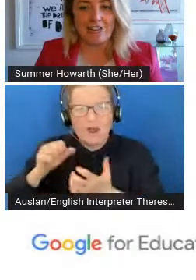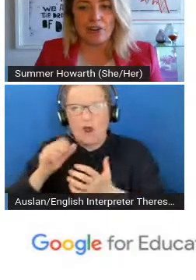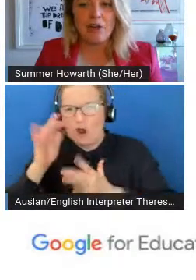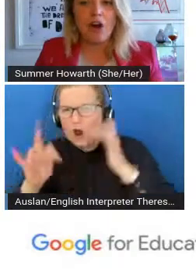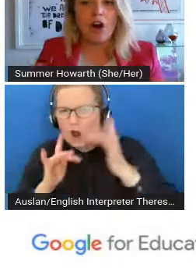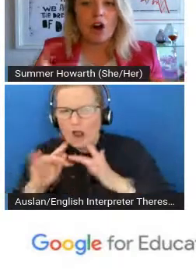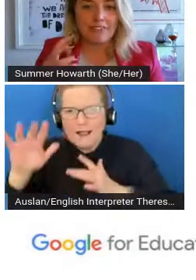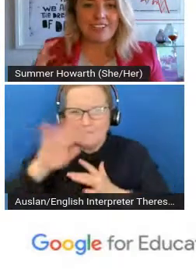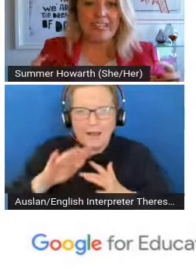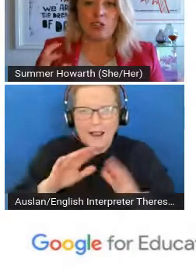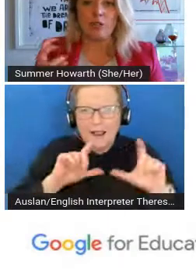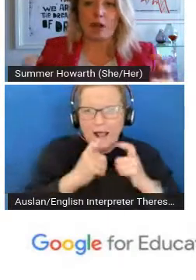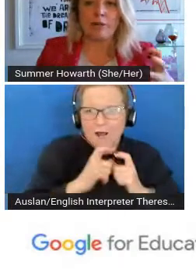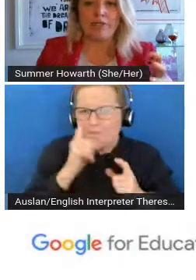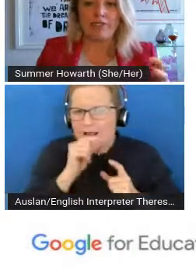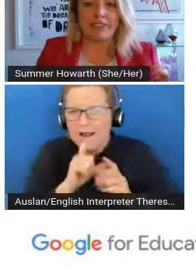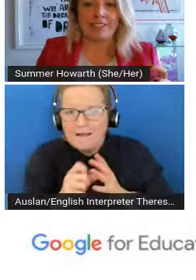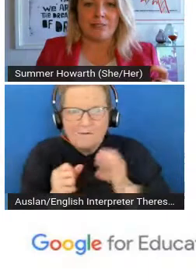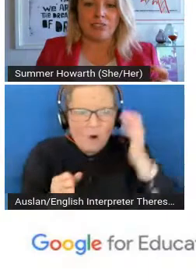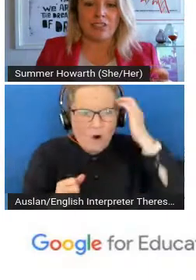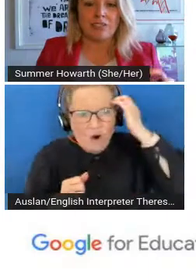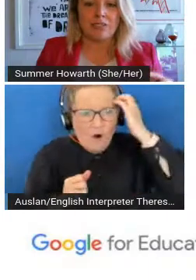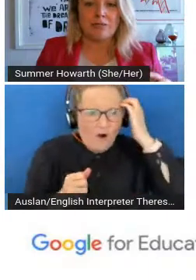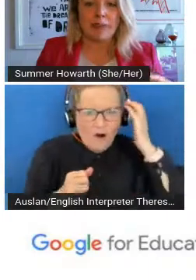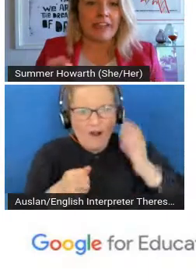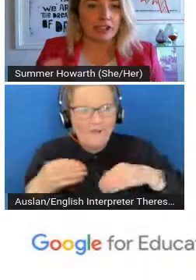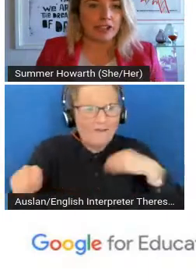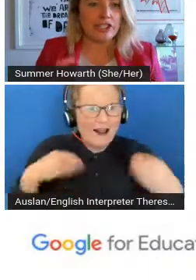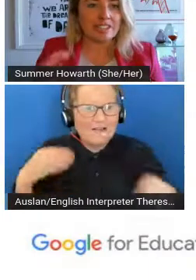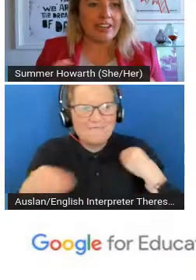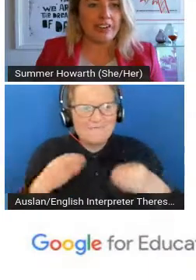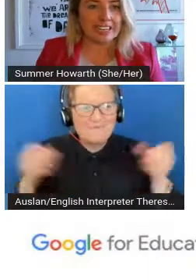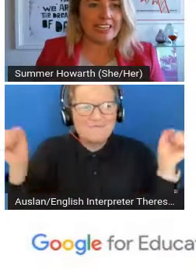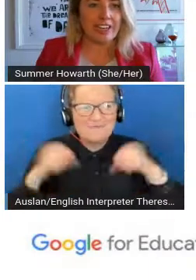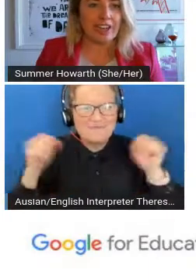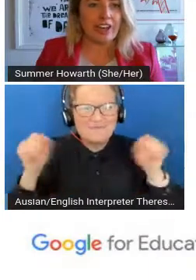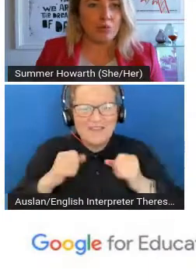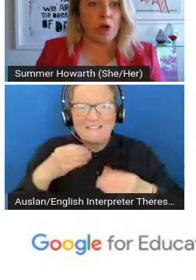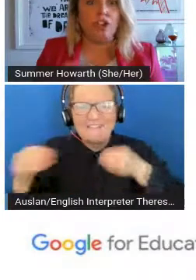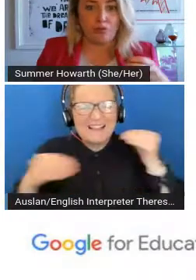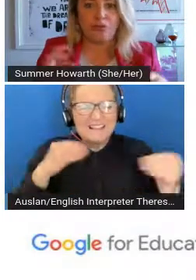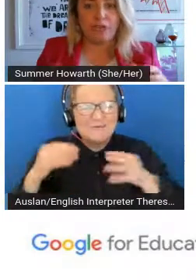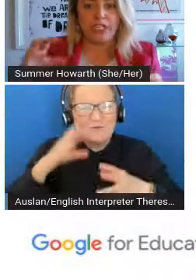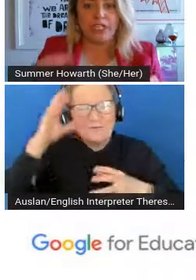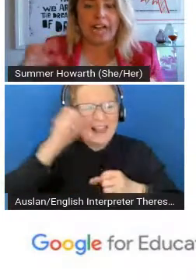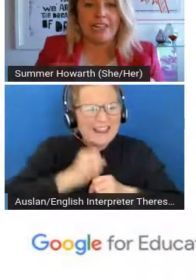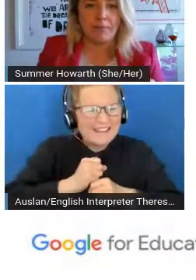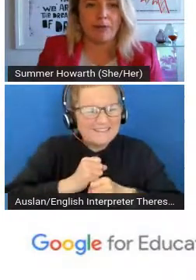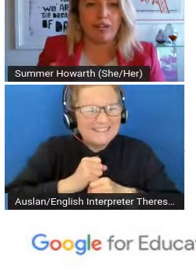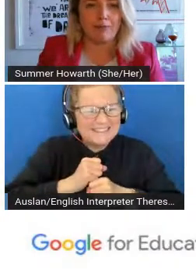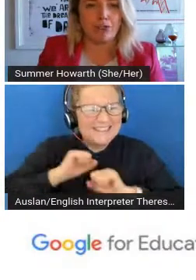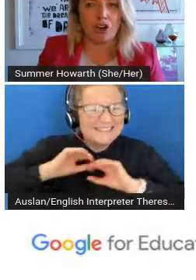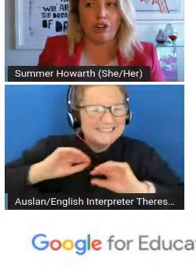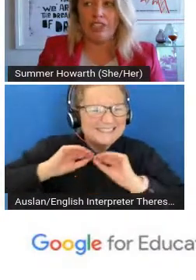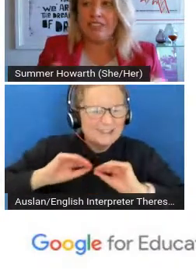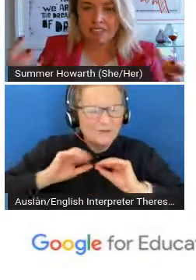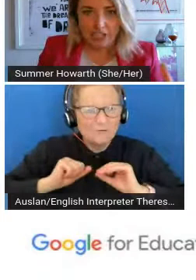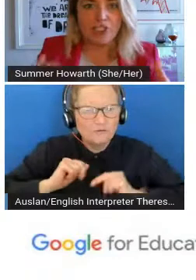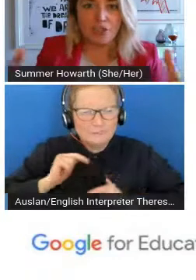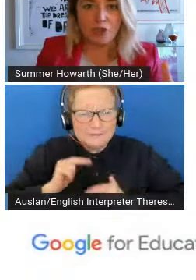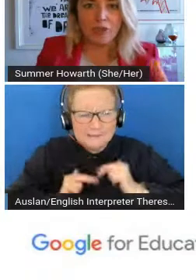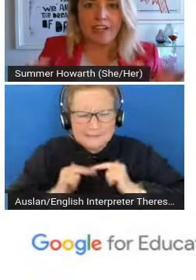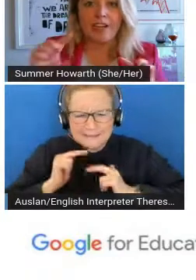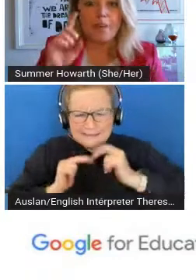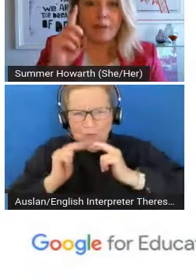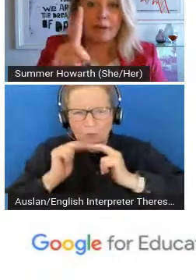in a classroom. Obviously, incredibly flexible pedagogies that are in here as well. You've really had to build up your